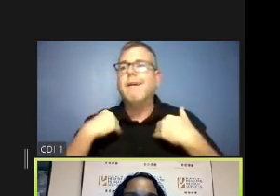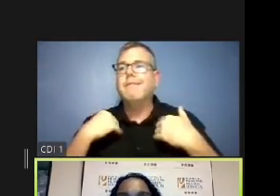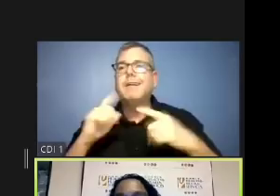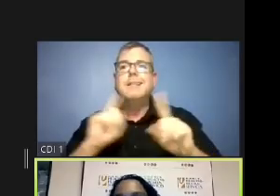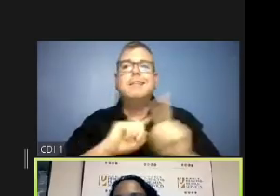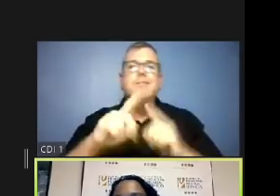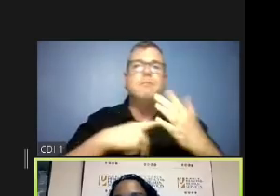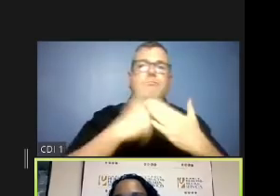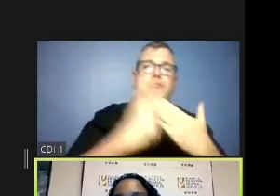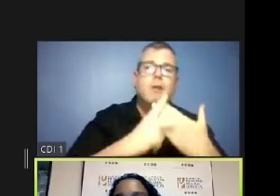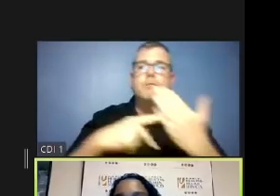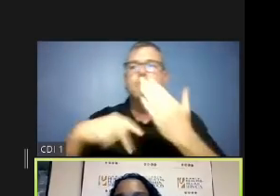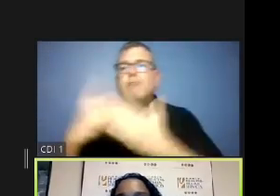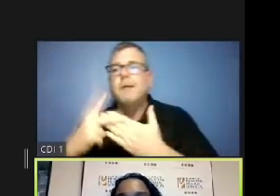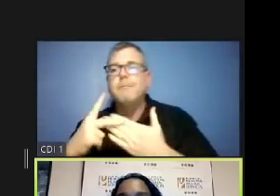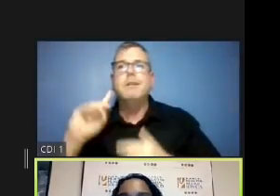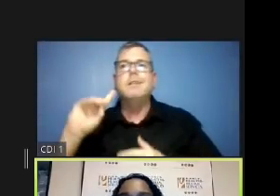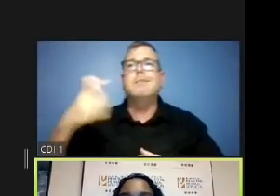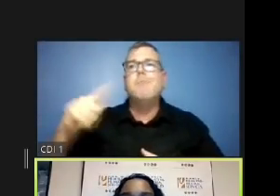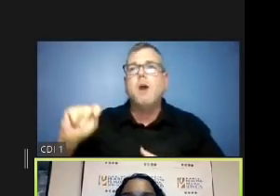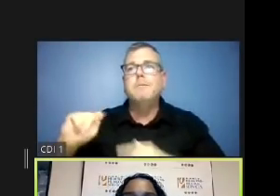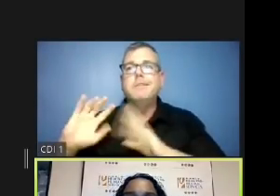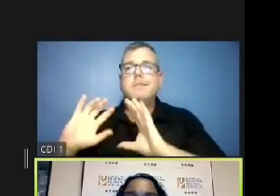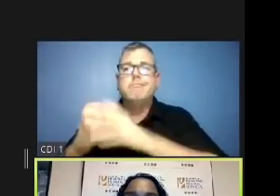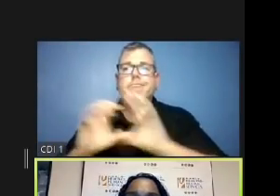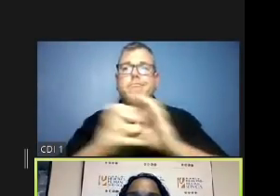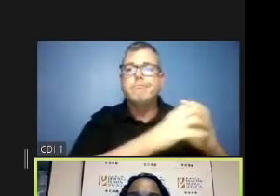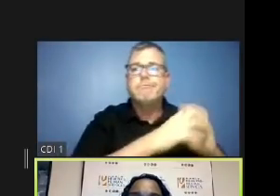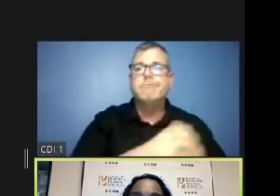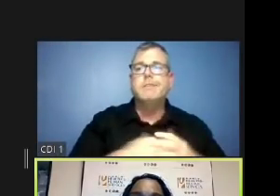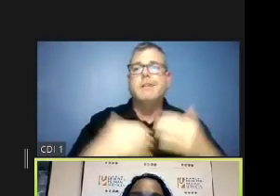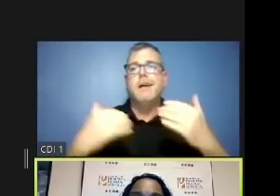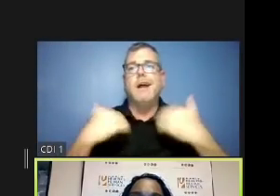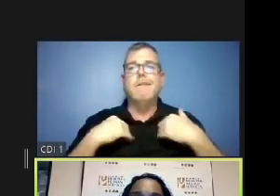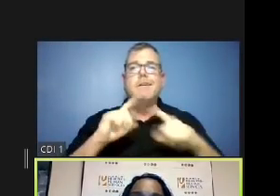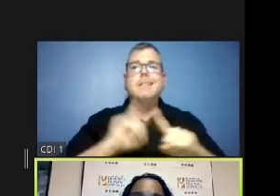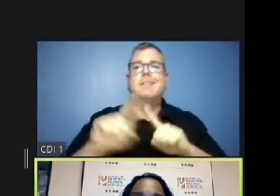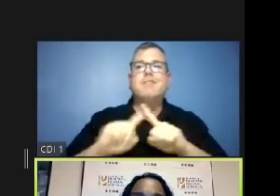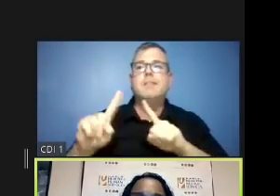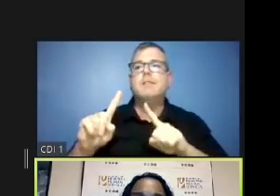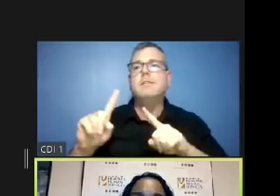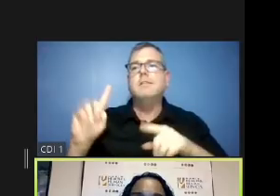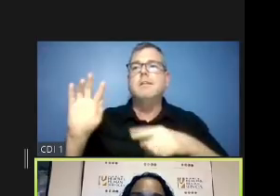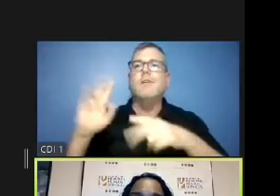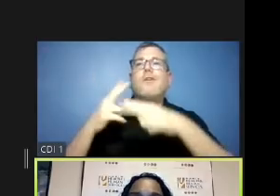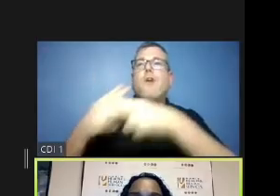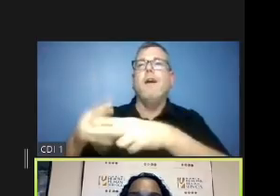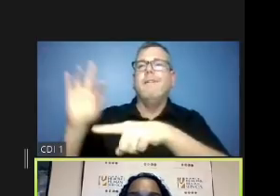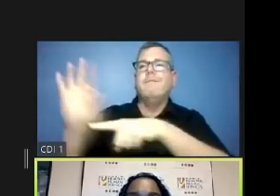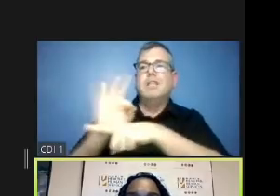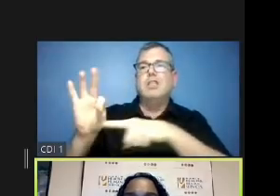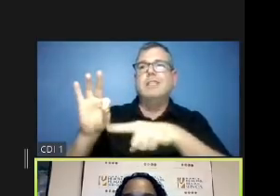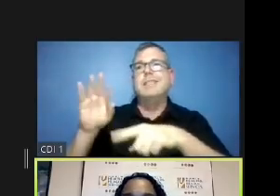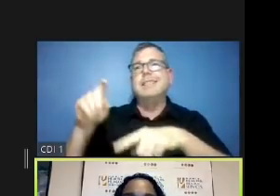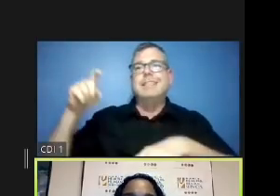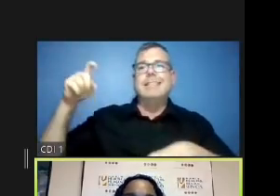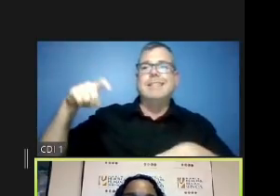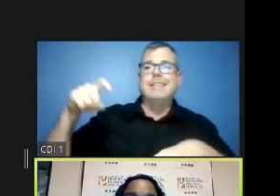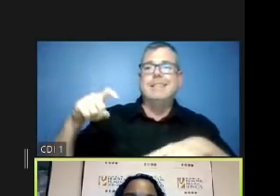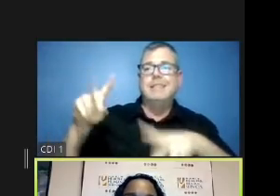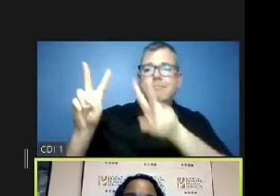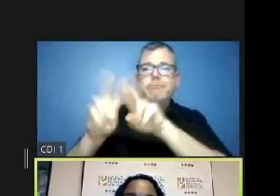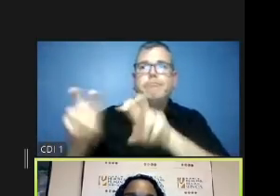and functional needs task force to ensure that we don't miss any particular areas. And we're also